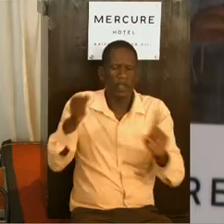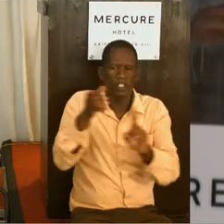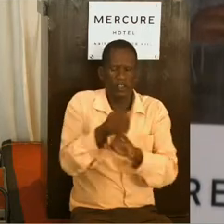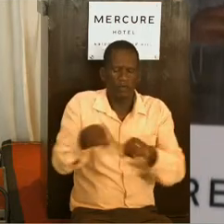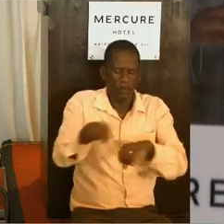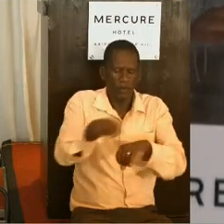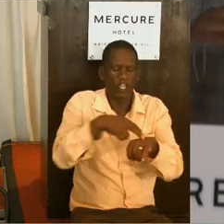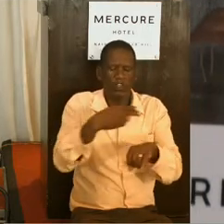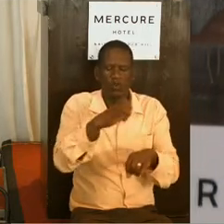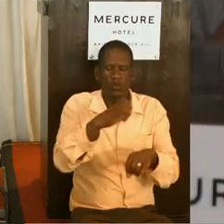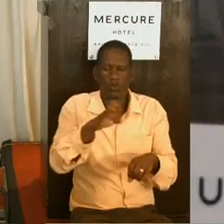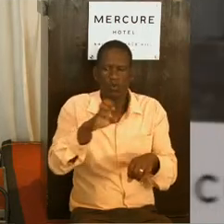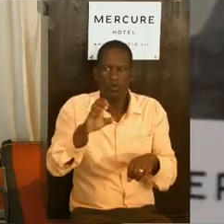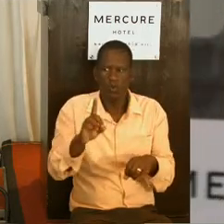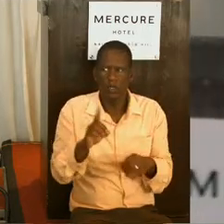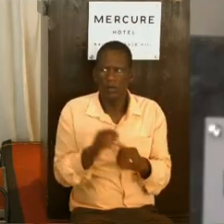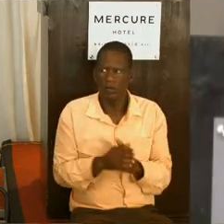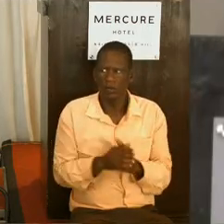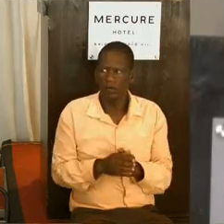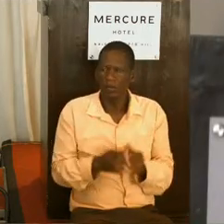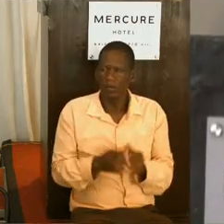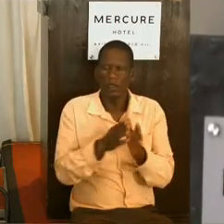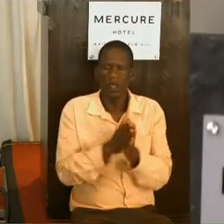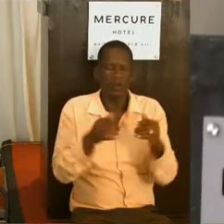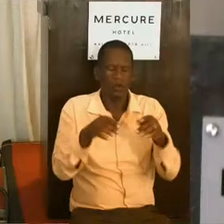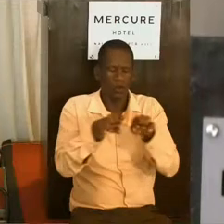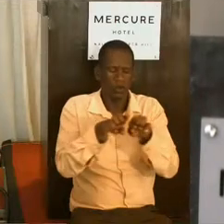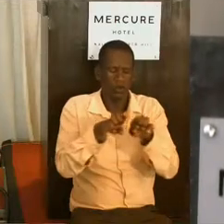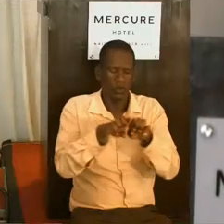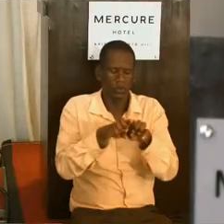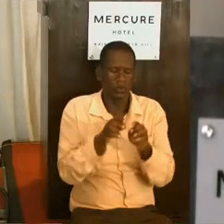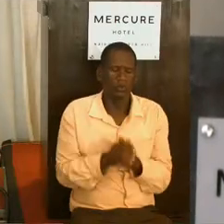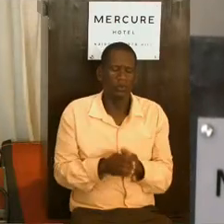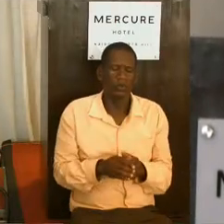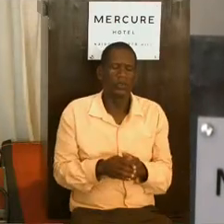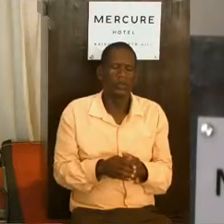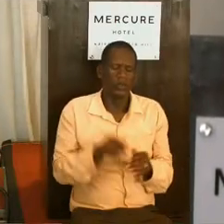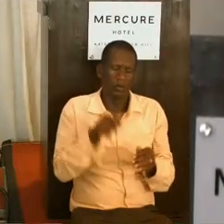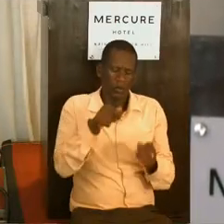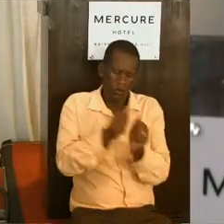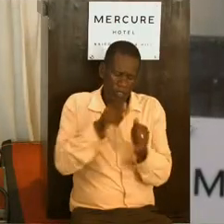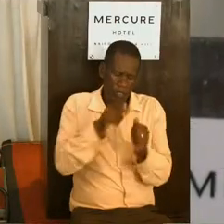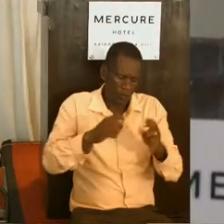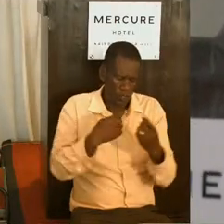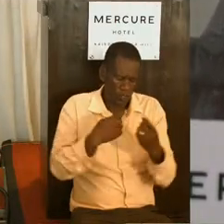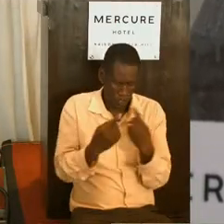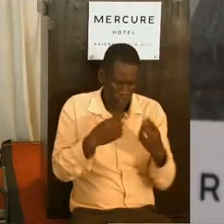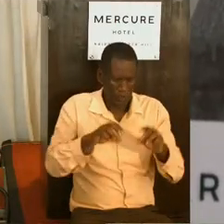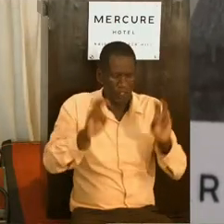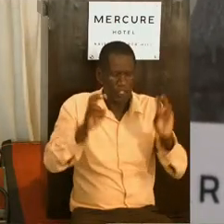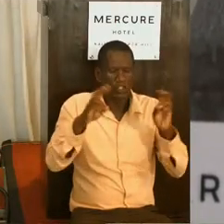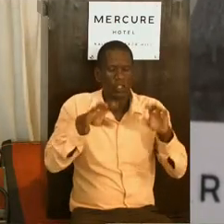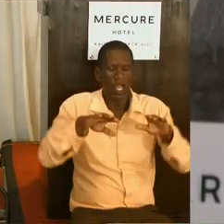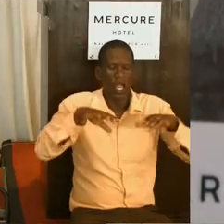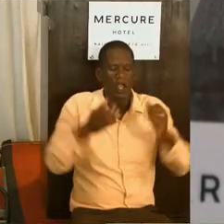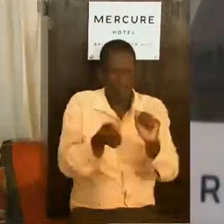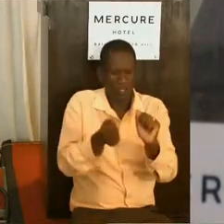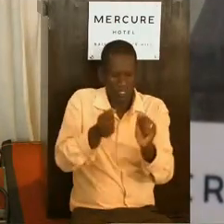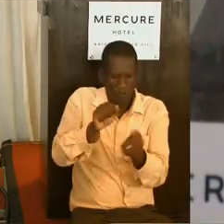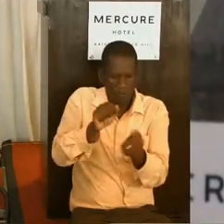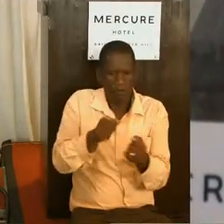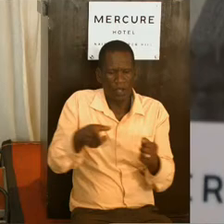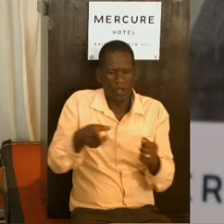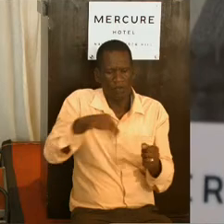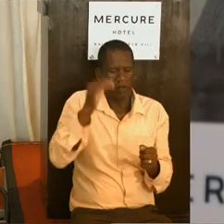nationhood and also under this we are looking at issues of how transformative